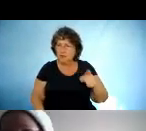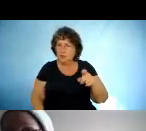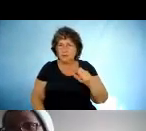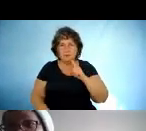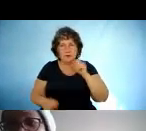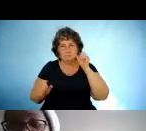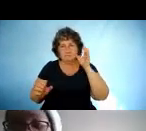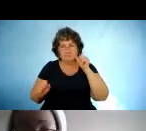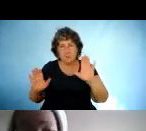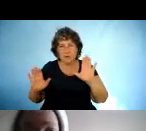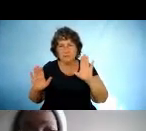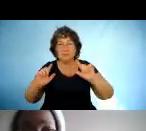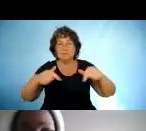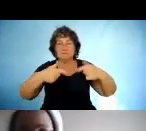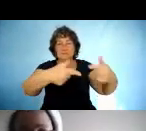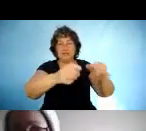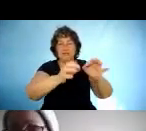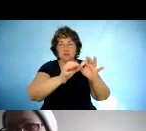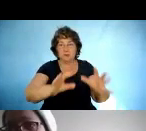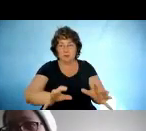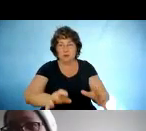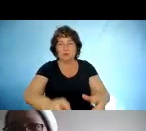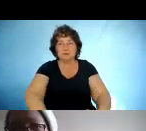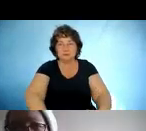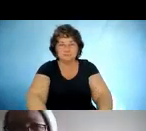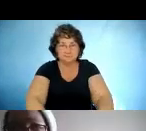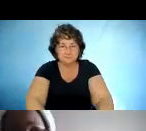Kamisha, any thoughts on that question? Yes,